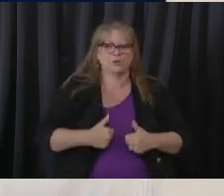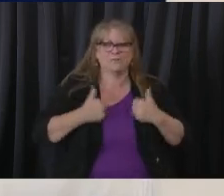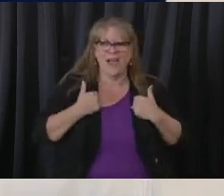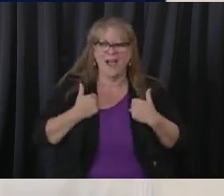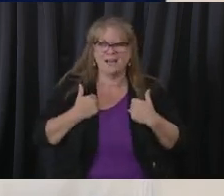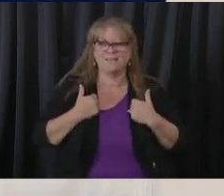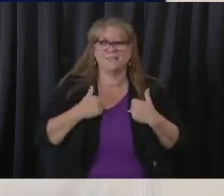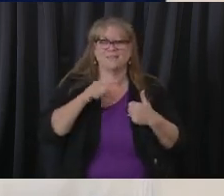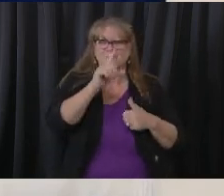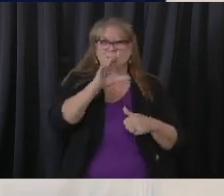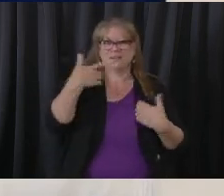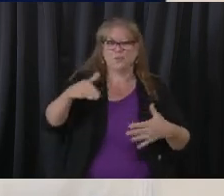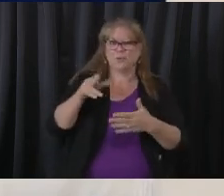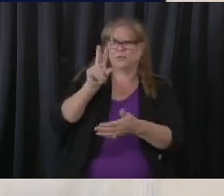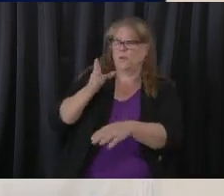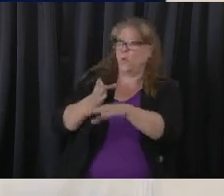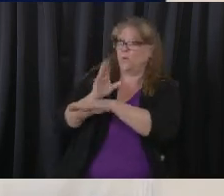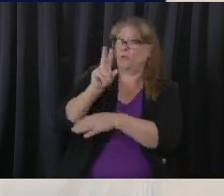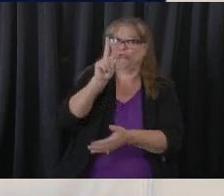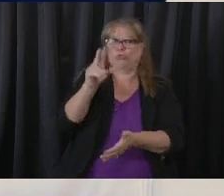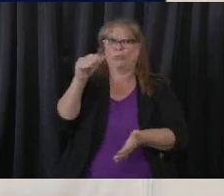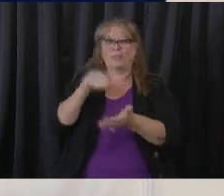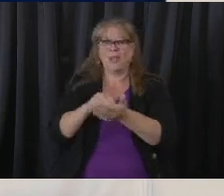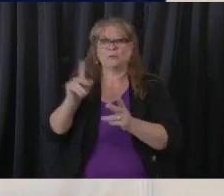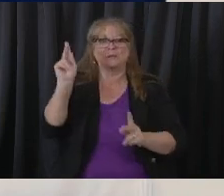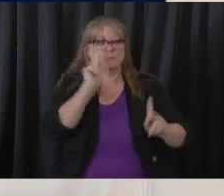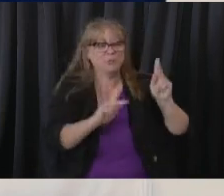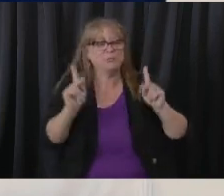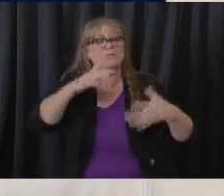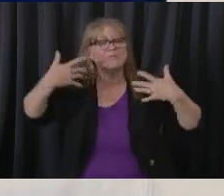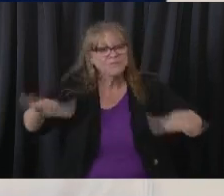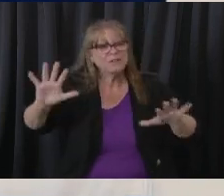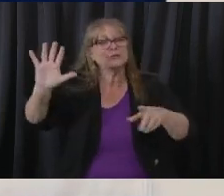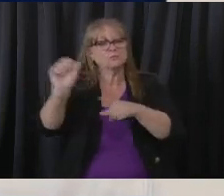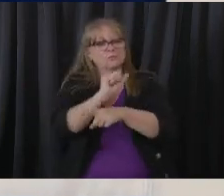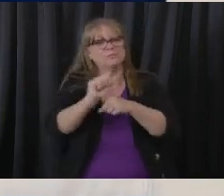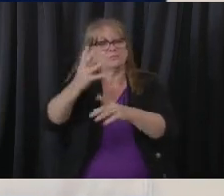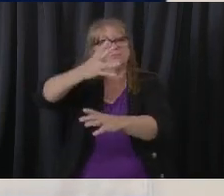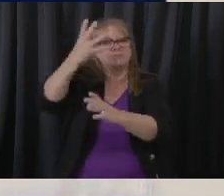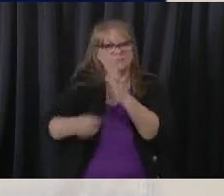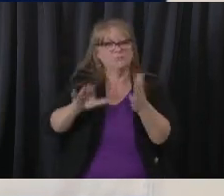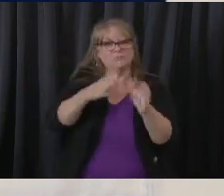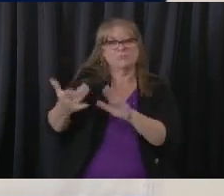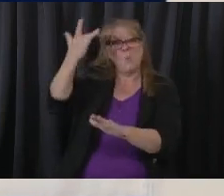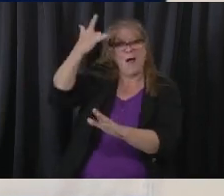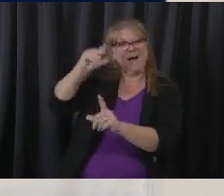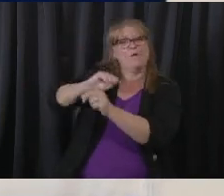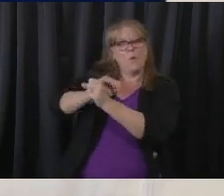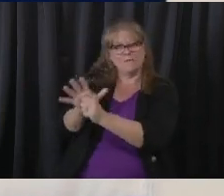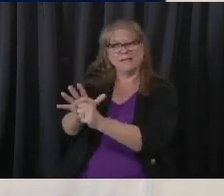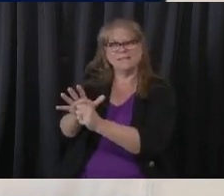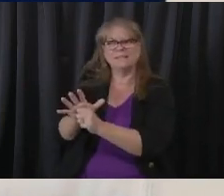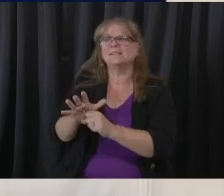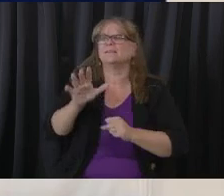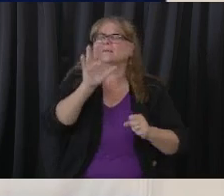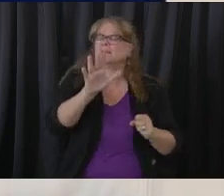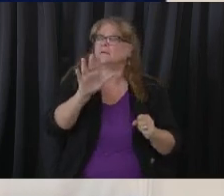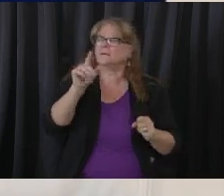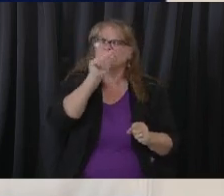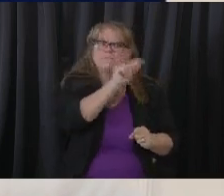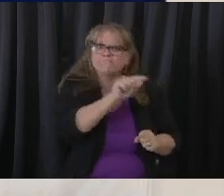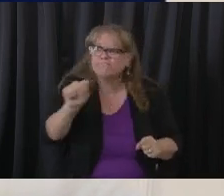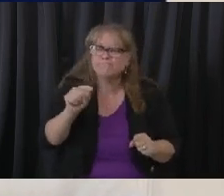the ultimate price from COVID. There's many more who are still in lengthy and difficult recoveries, and we wish them well. With regard to the